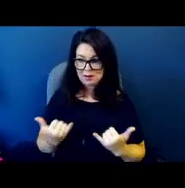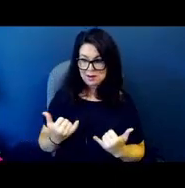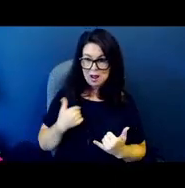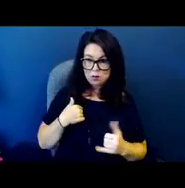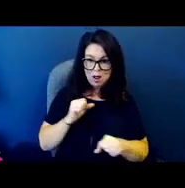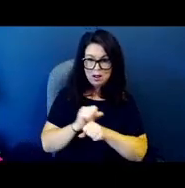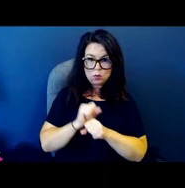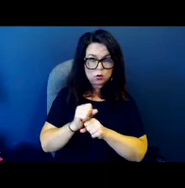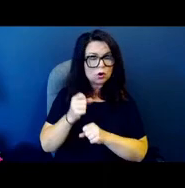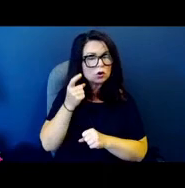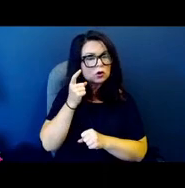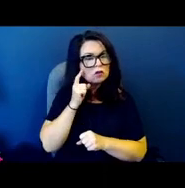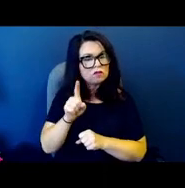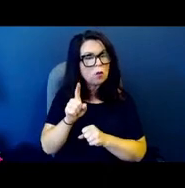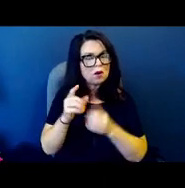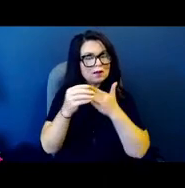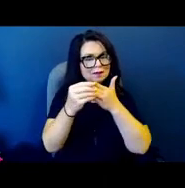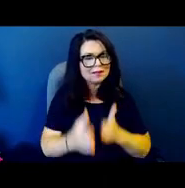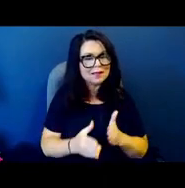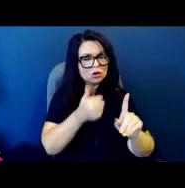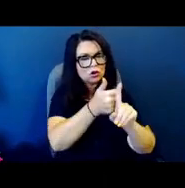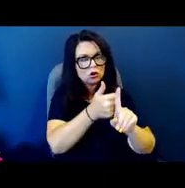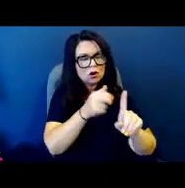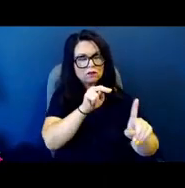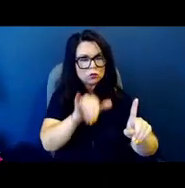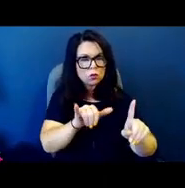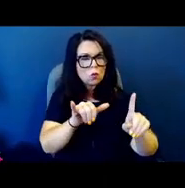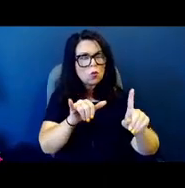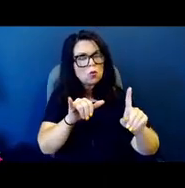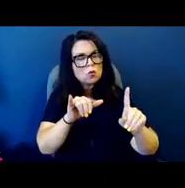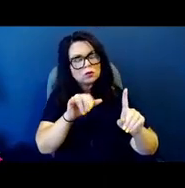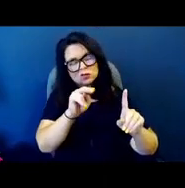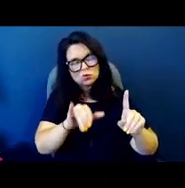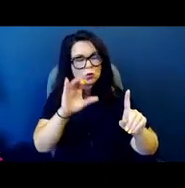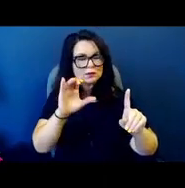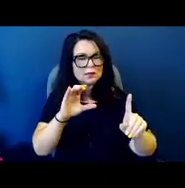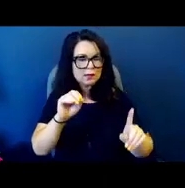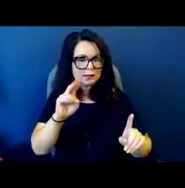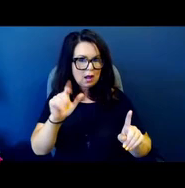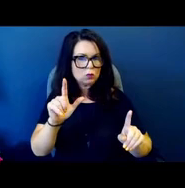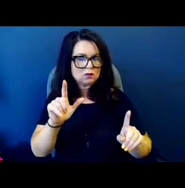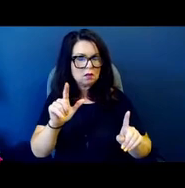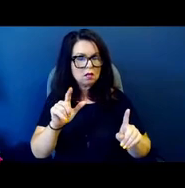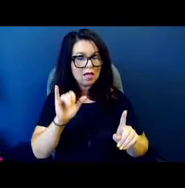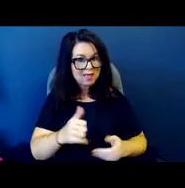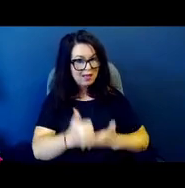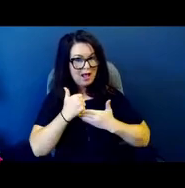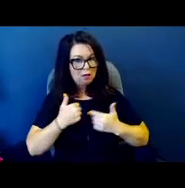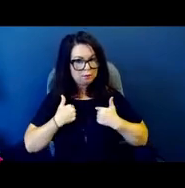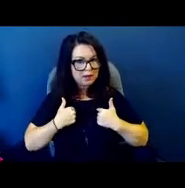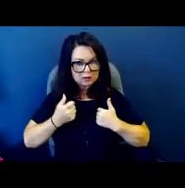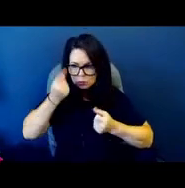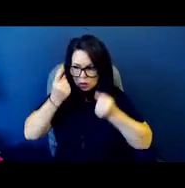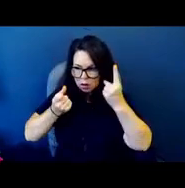of the New York City Council, and that allows me to stay tuned into what's happening locally in New York City and New